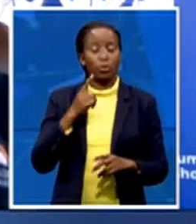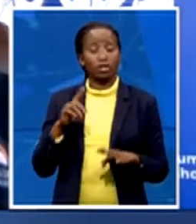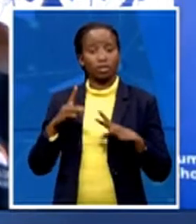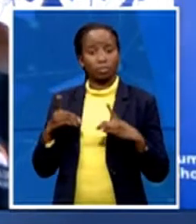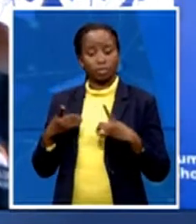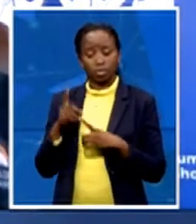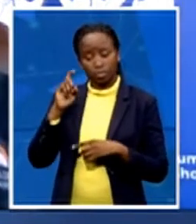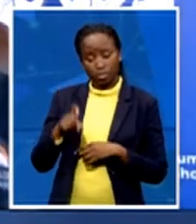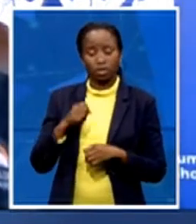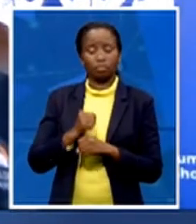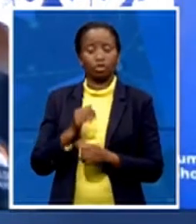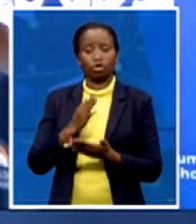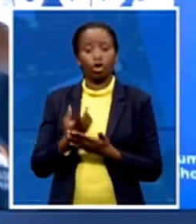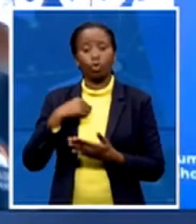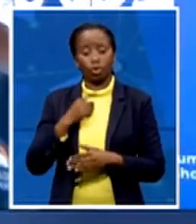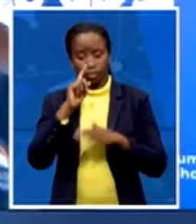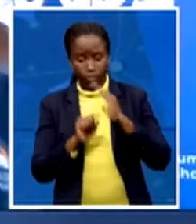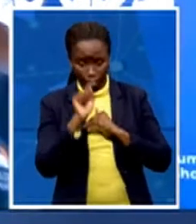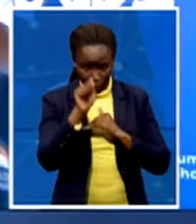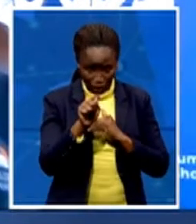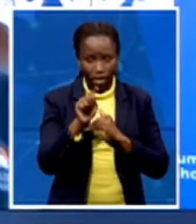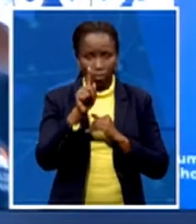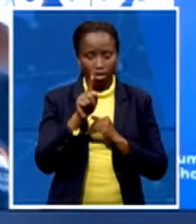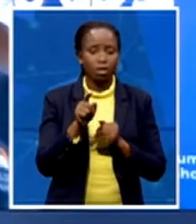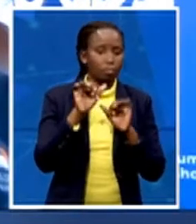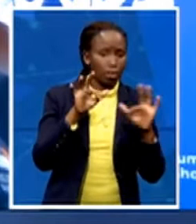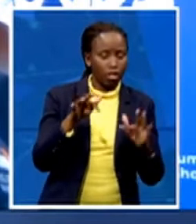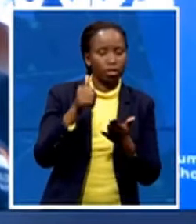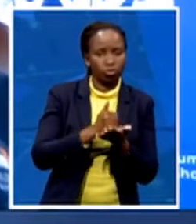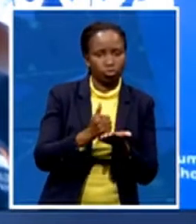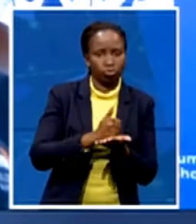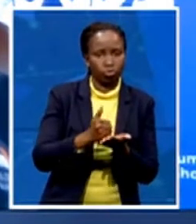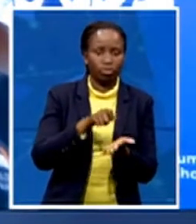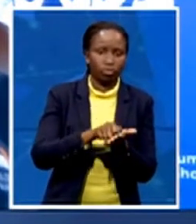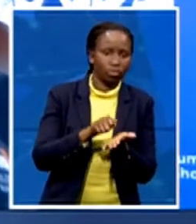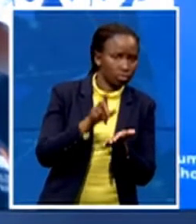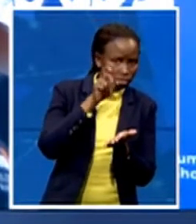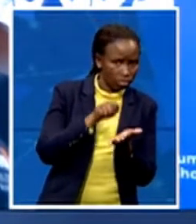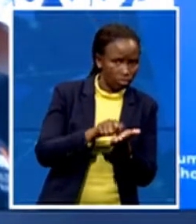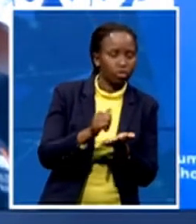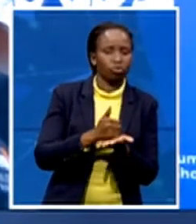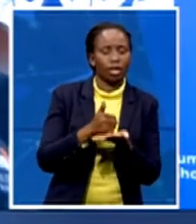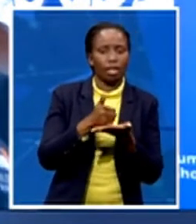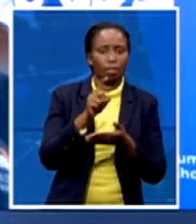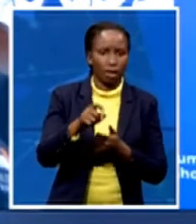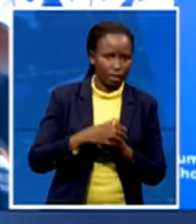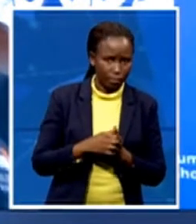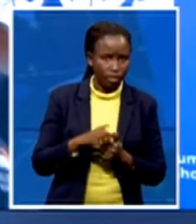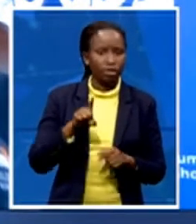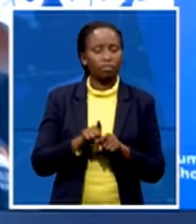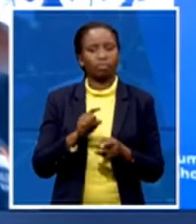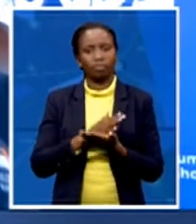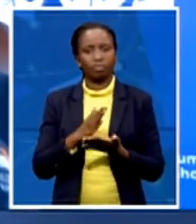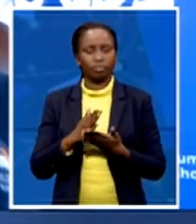vaccinate. This is beyond the walk-ins where we say that in some areas, if you registered but still waiting for your